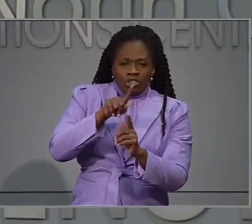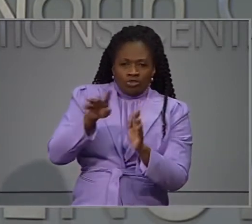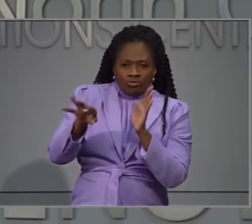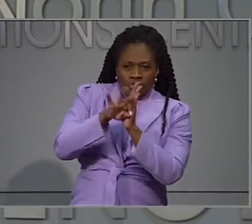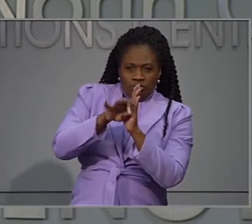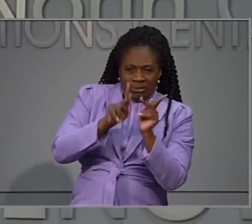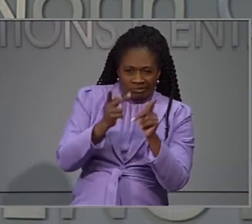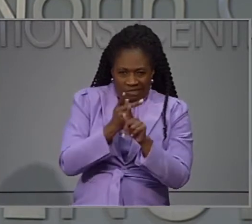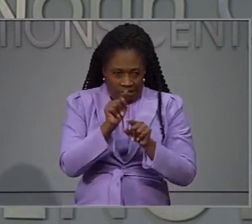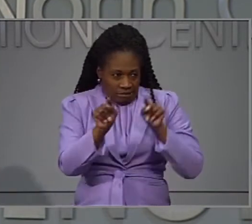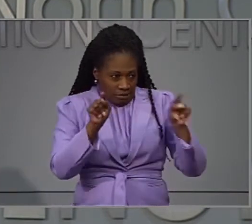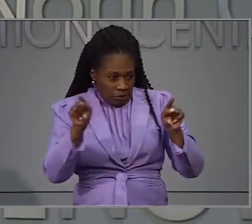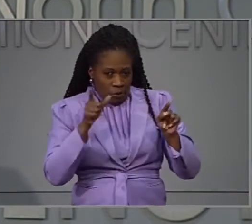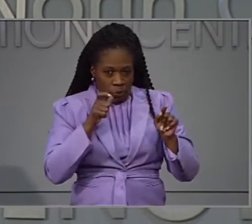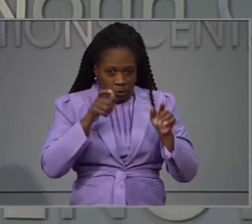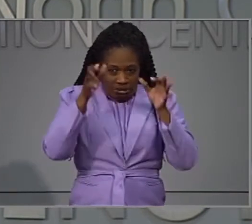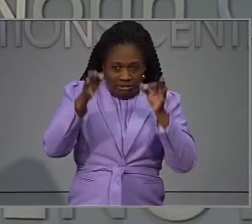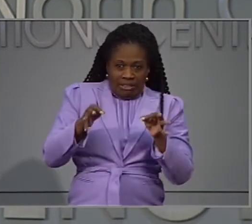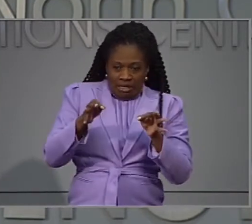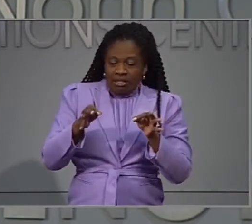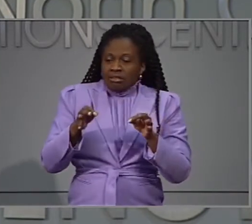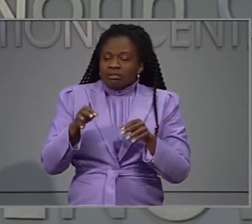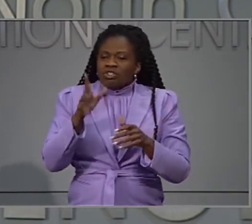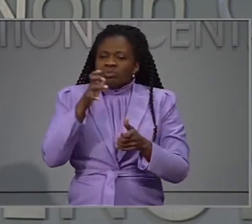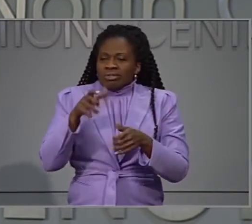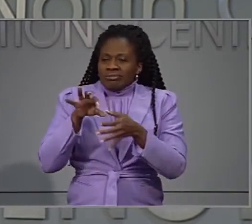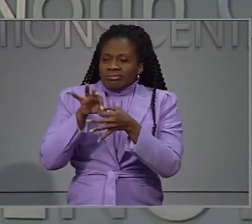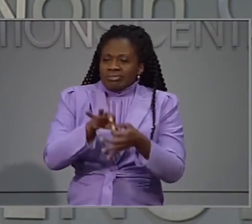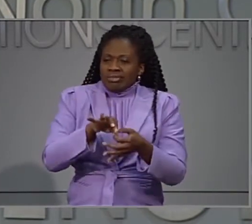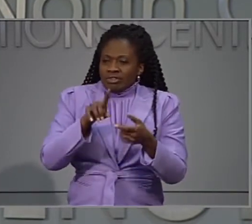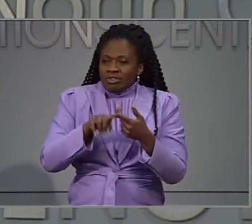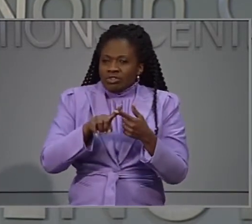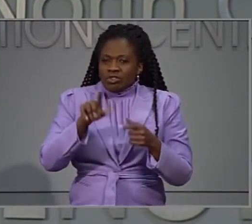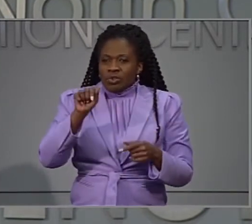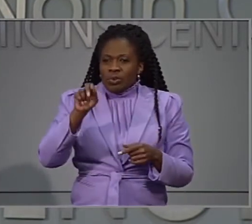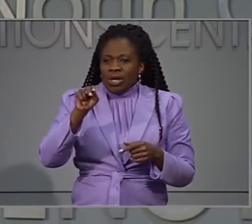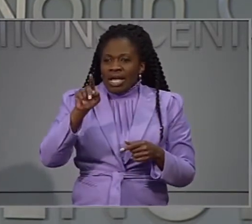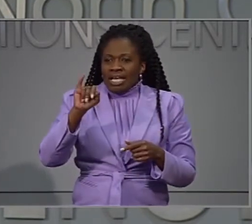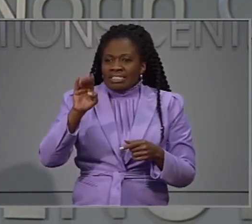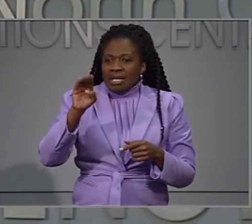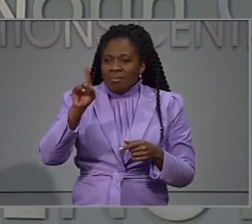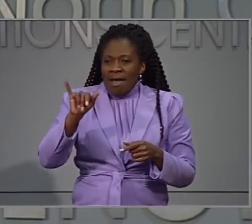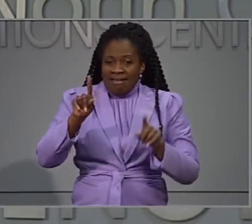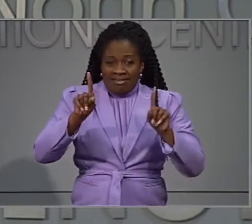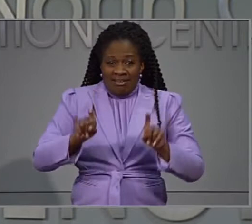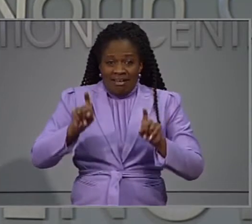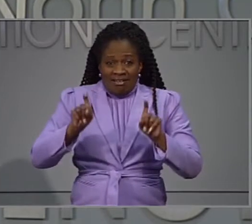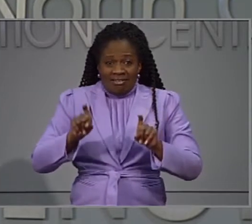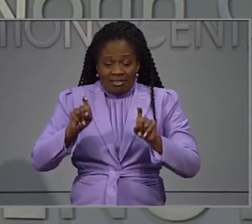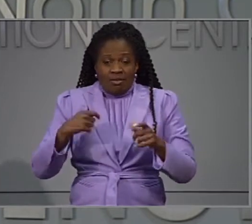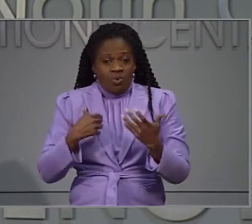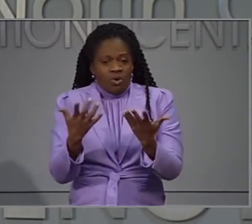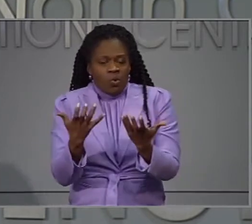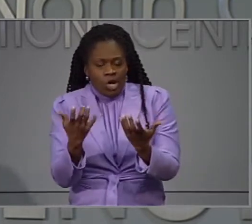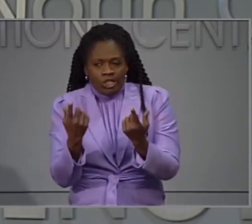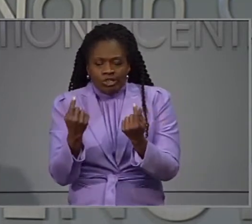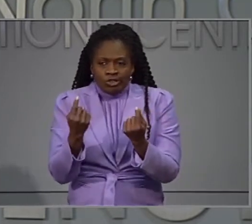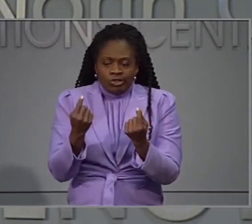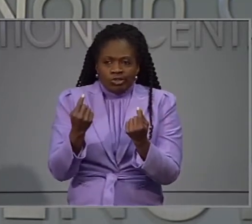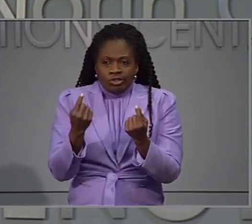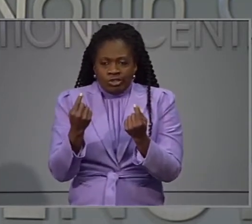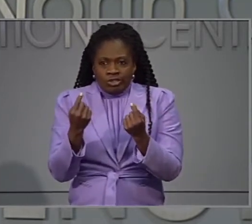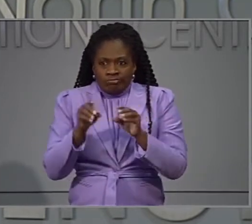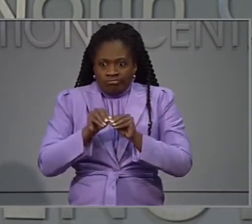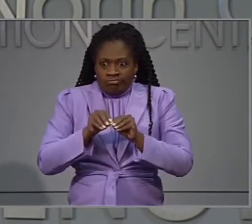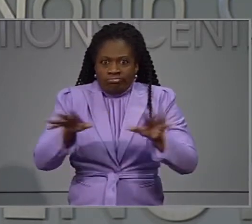people? Well, you may be referring to antibody testing that we want to